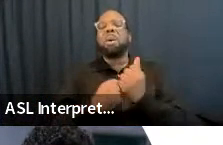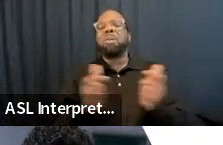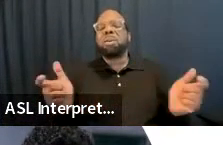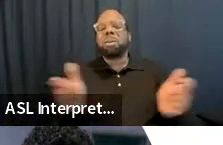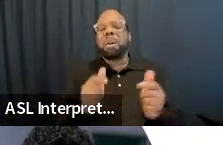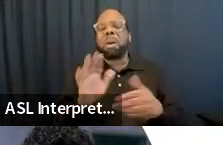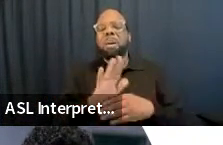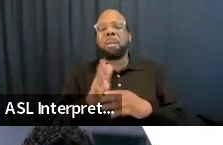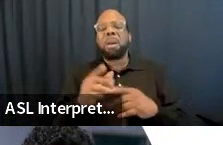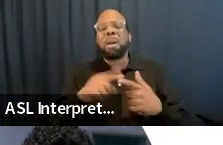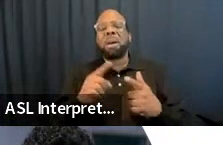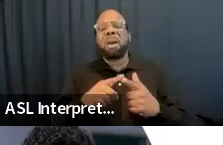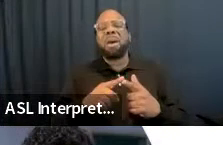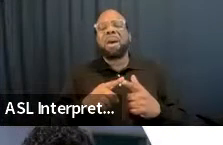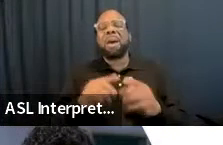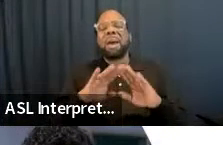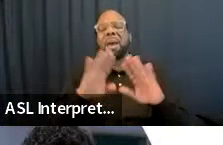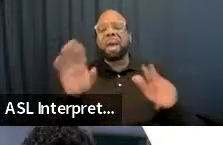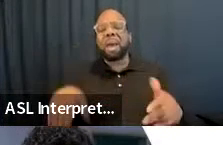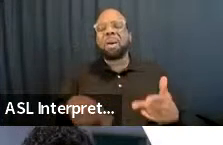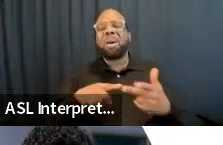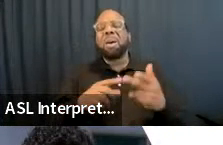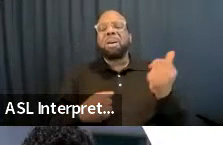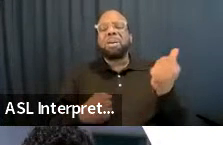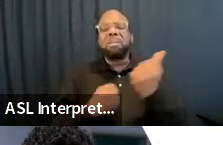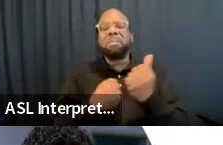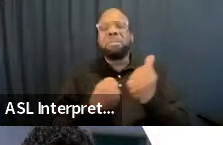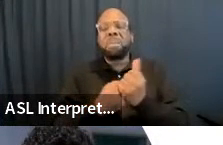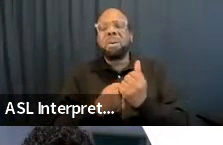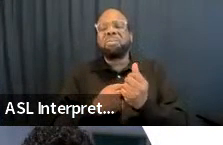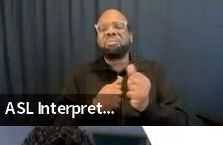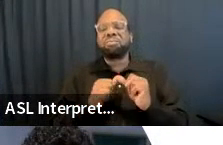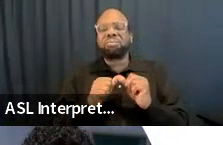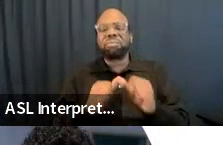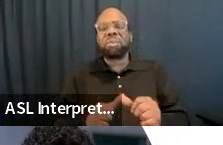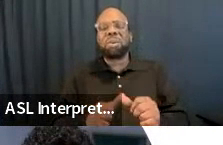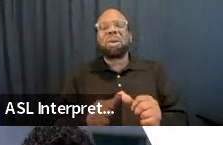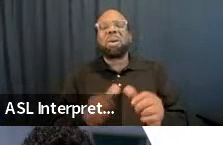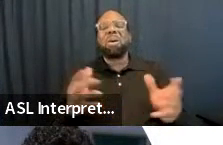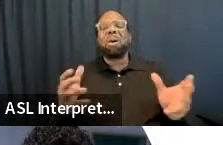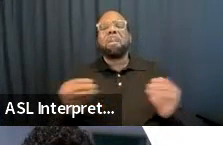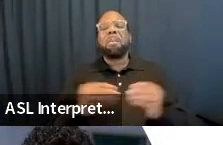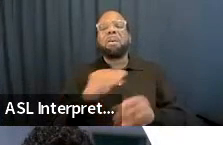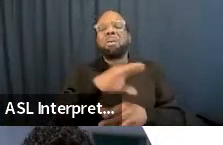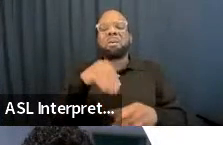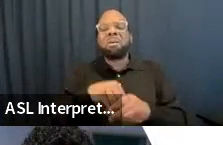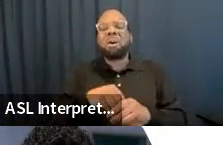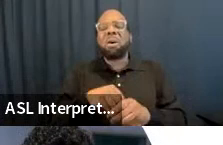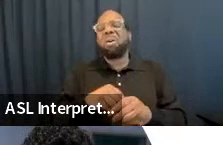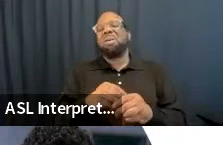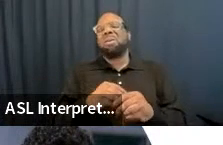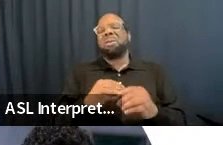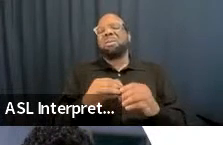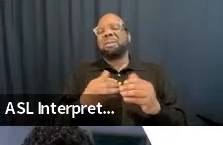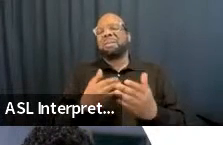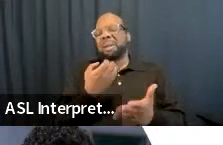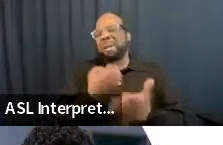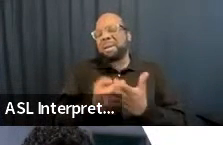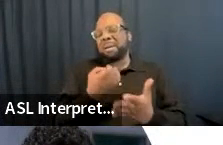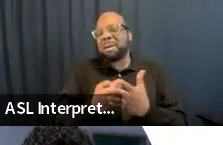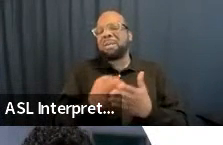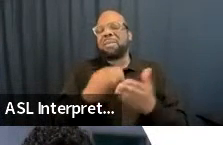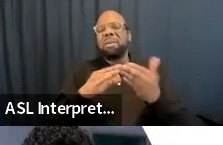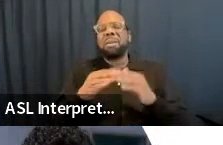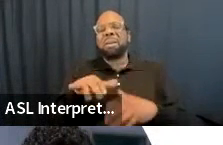housing, and promote sustainability, all part of Mayor Eric Adams' vision for a more inclusive, equitable City of Yes. The other